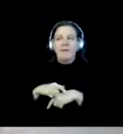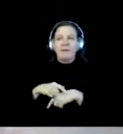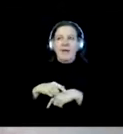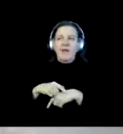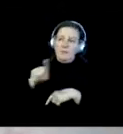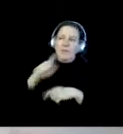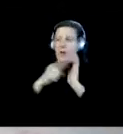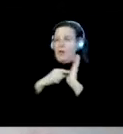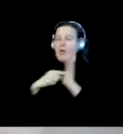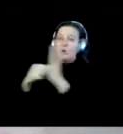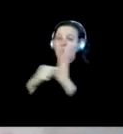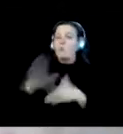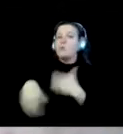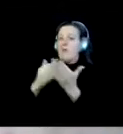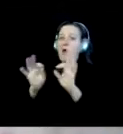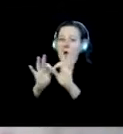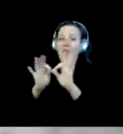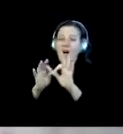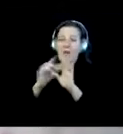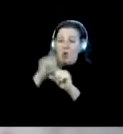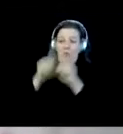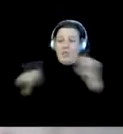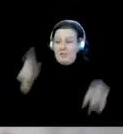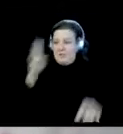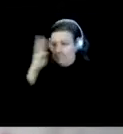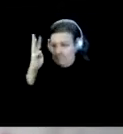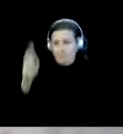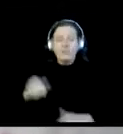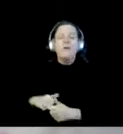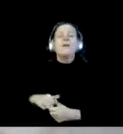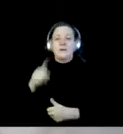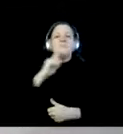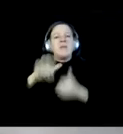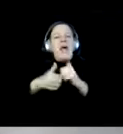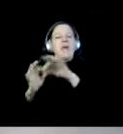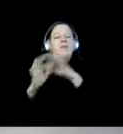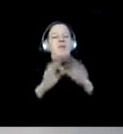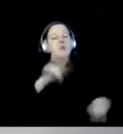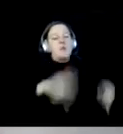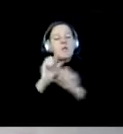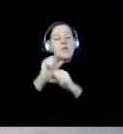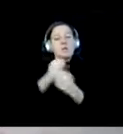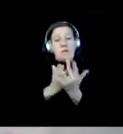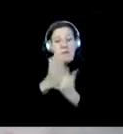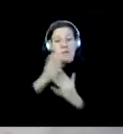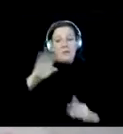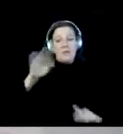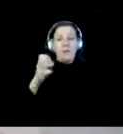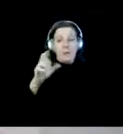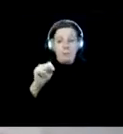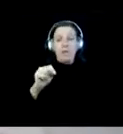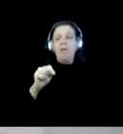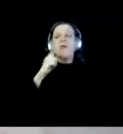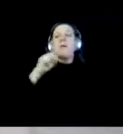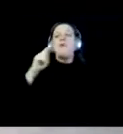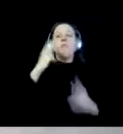It's the and associations that people can make through an object. And sometimes those are of nostalgic reasons or personal reasons. I mean, going